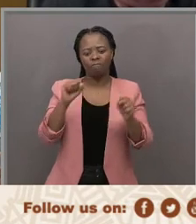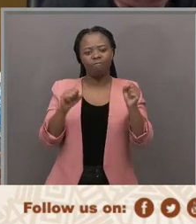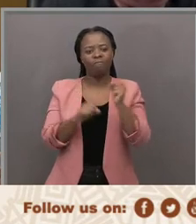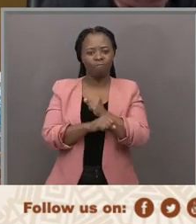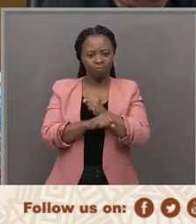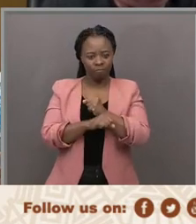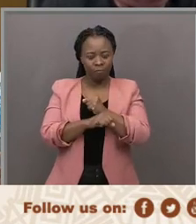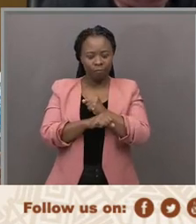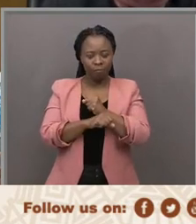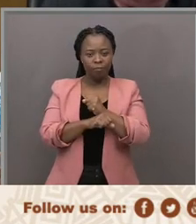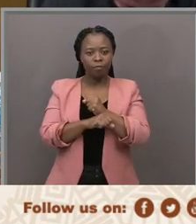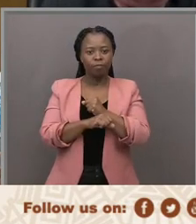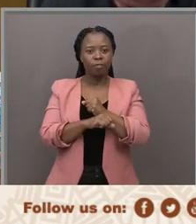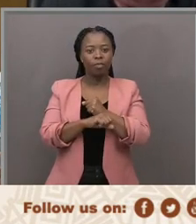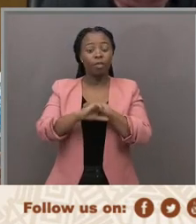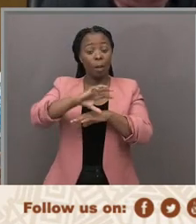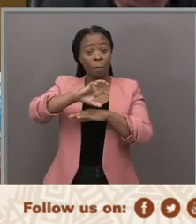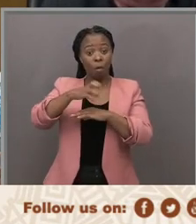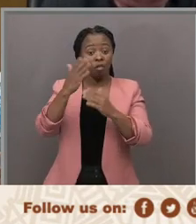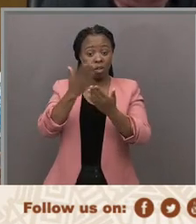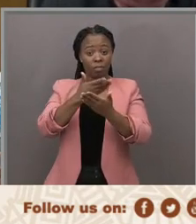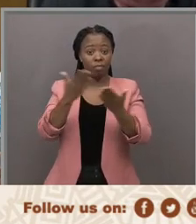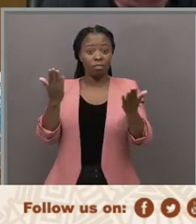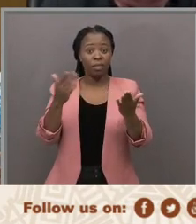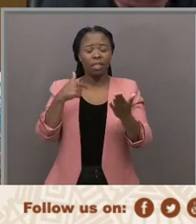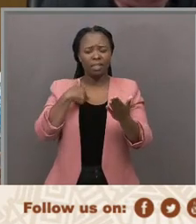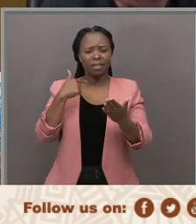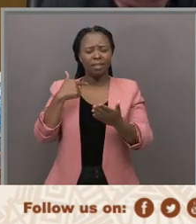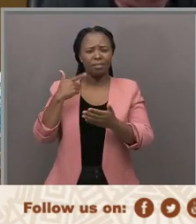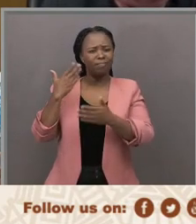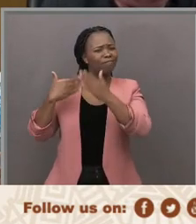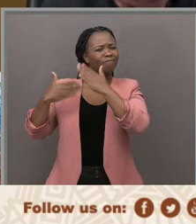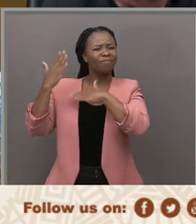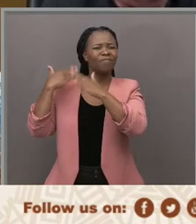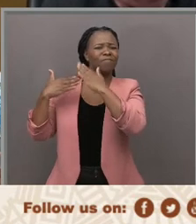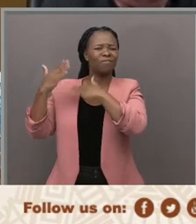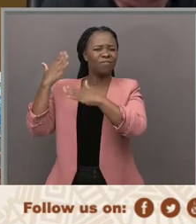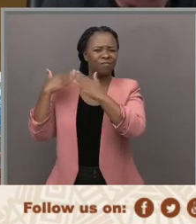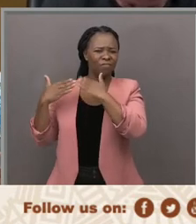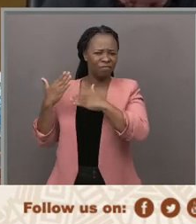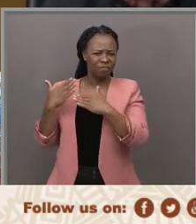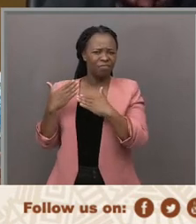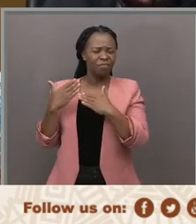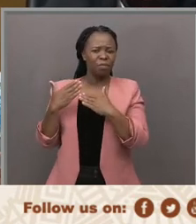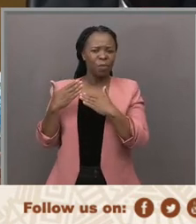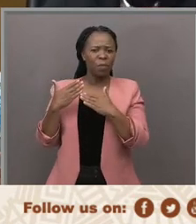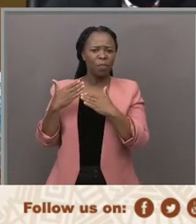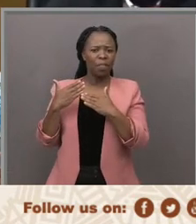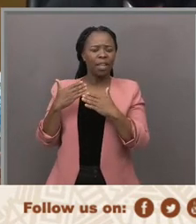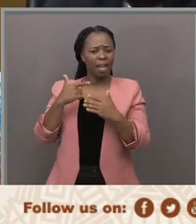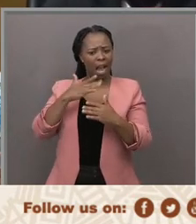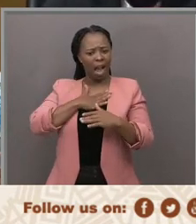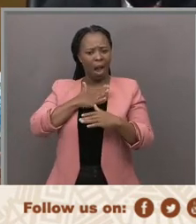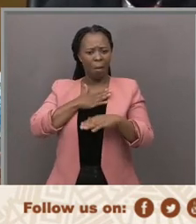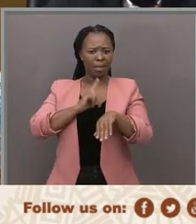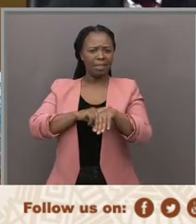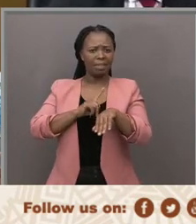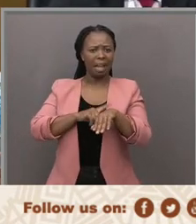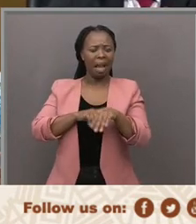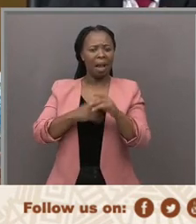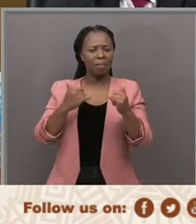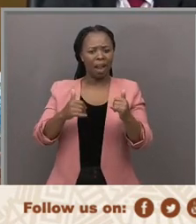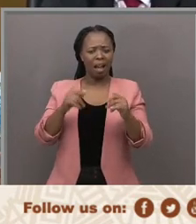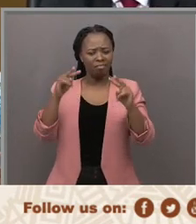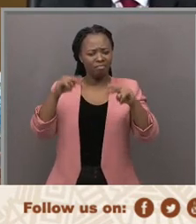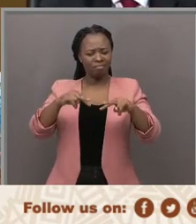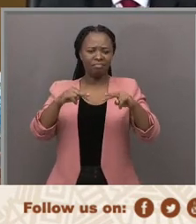of our province that we live in a historical epoch which has changed the common sense of our time. At both